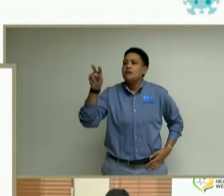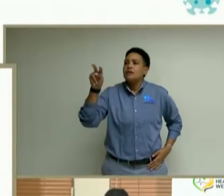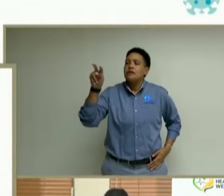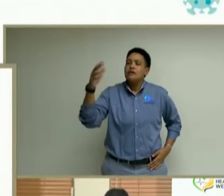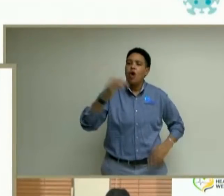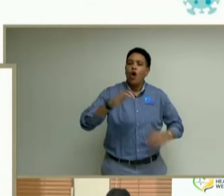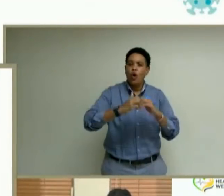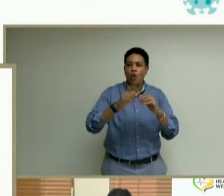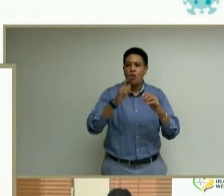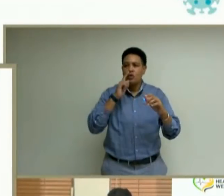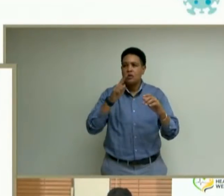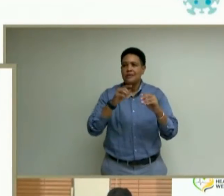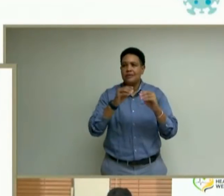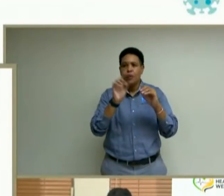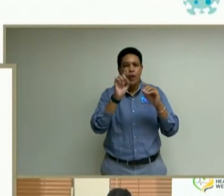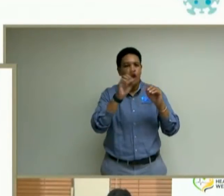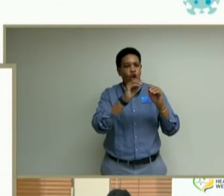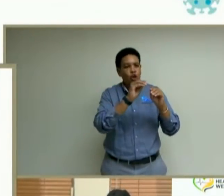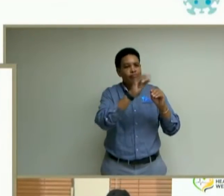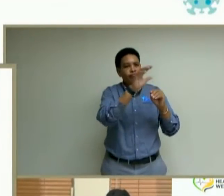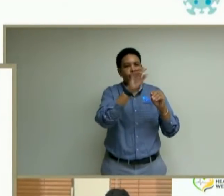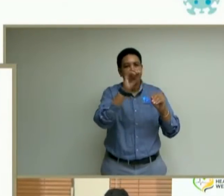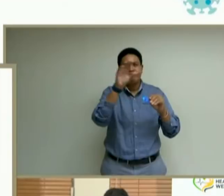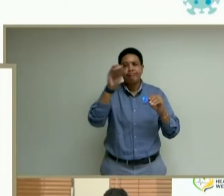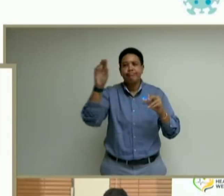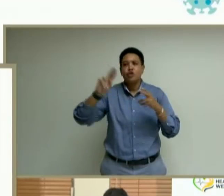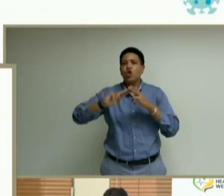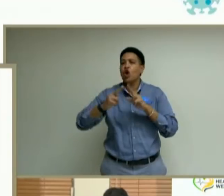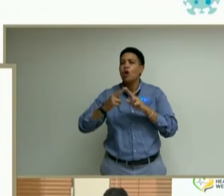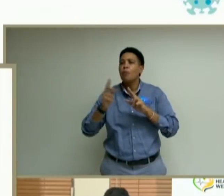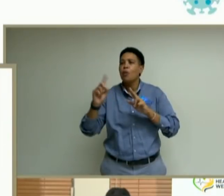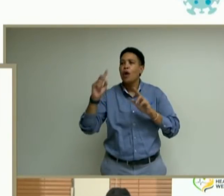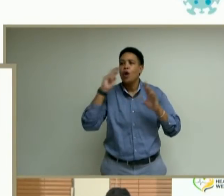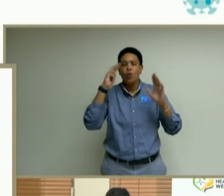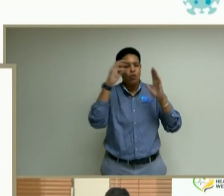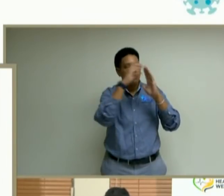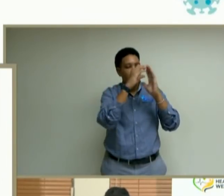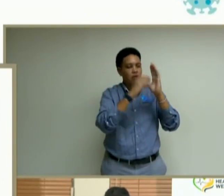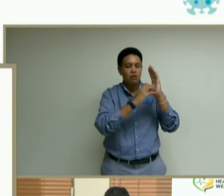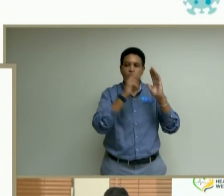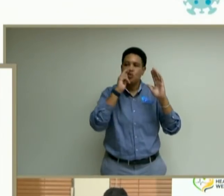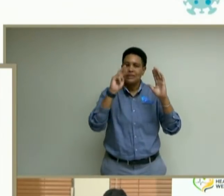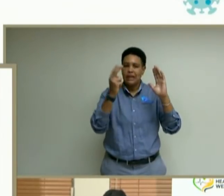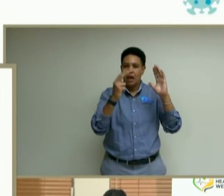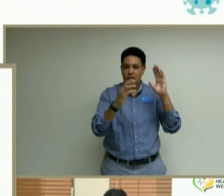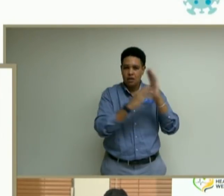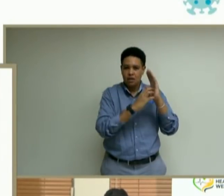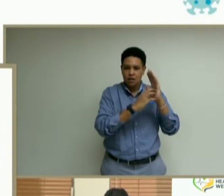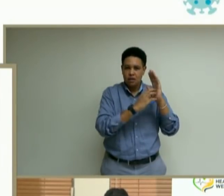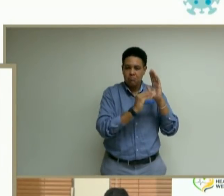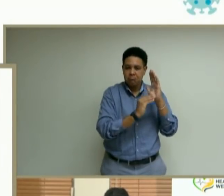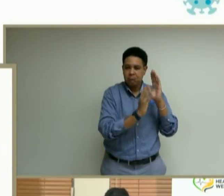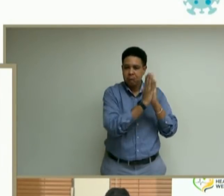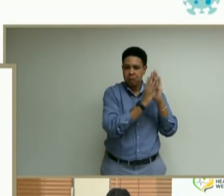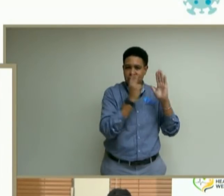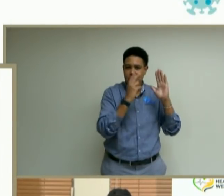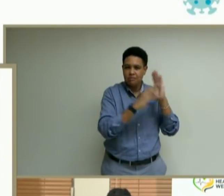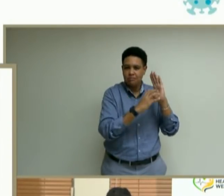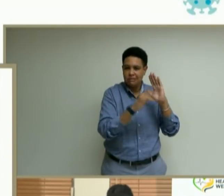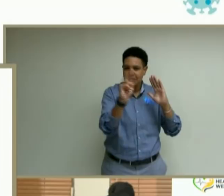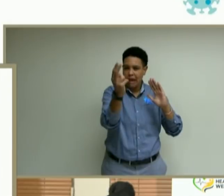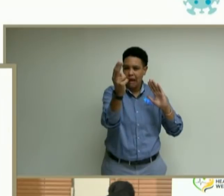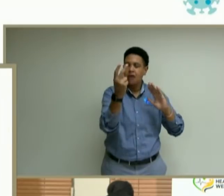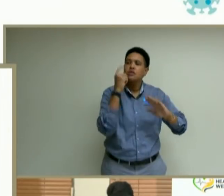the concentration of cases. When we look at the lower map, we note